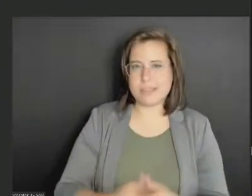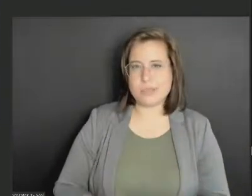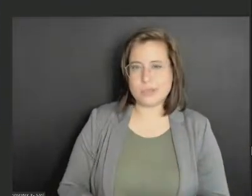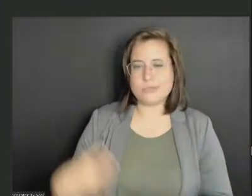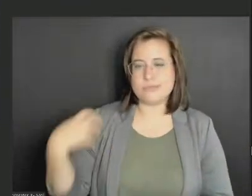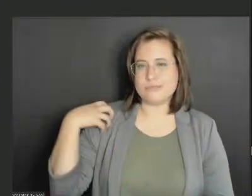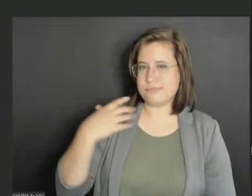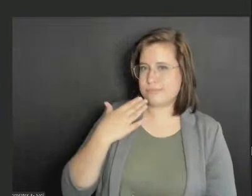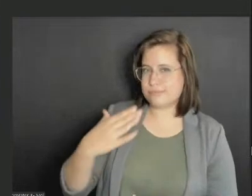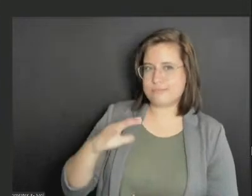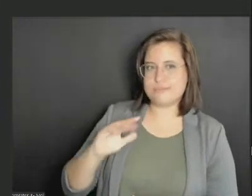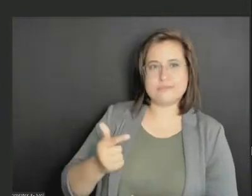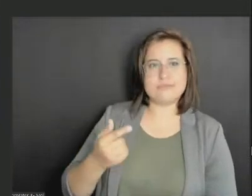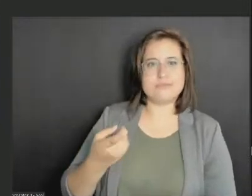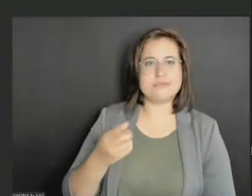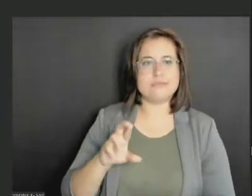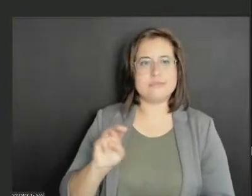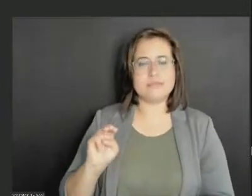Dr. Martinez, please.